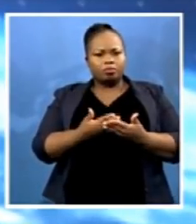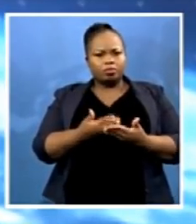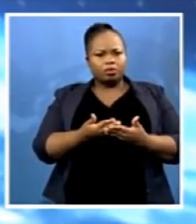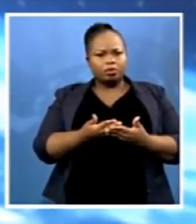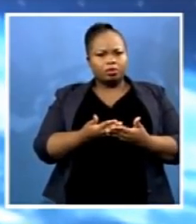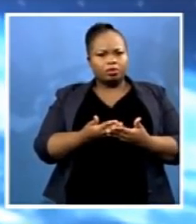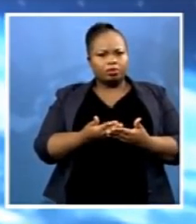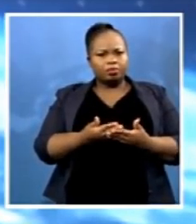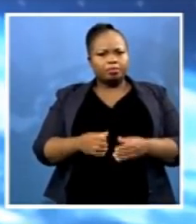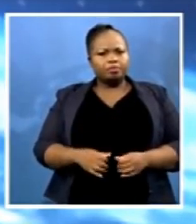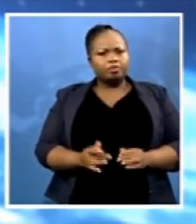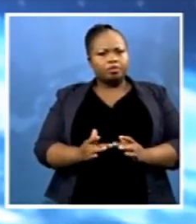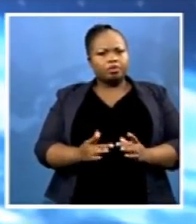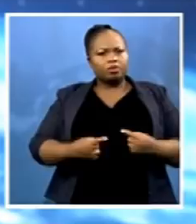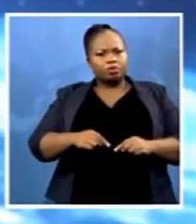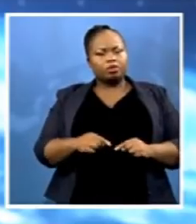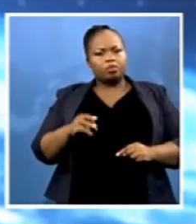Moeti.